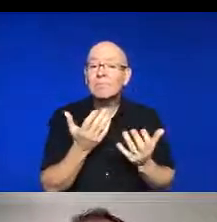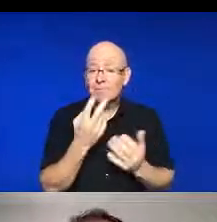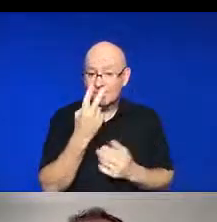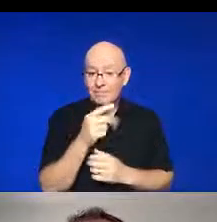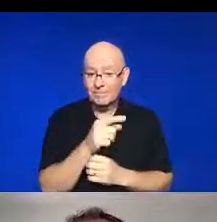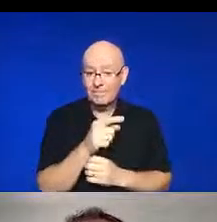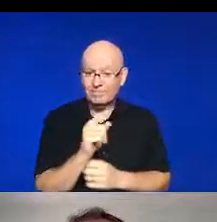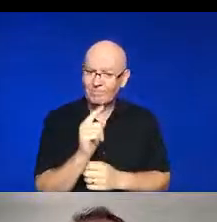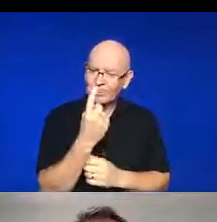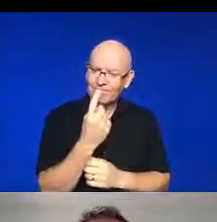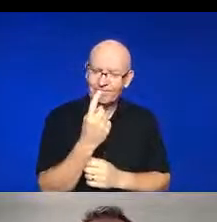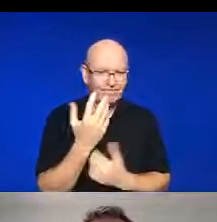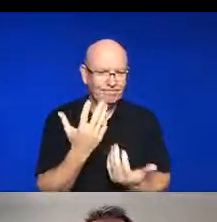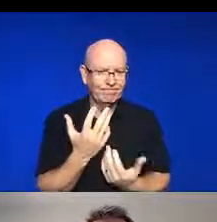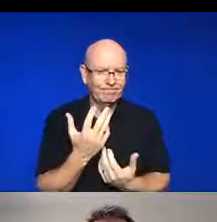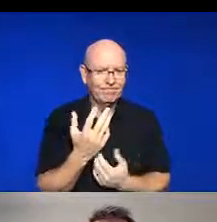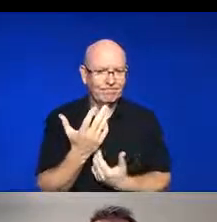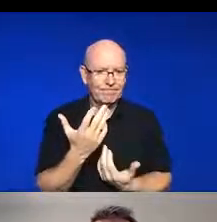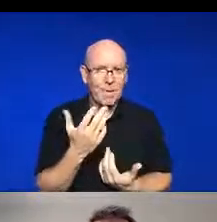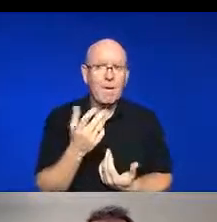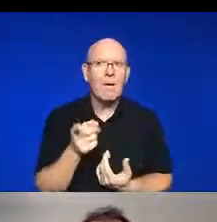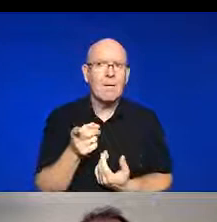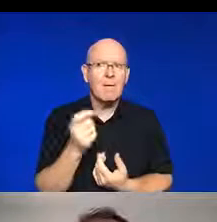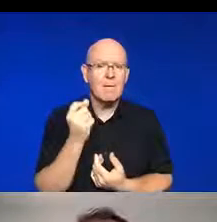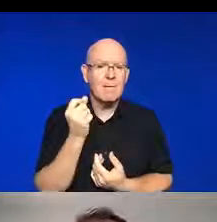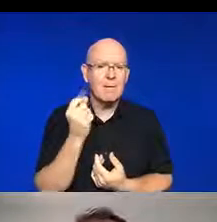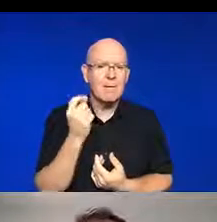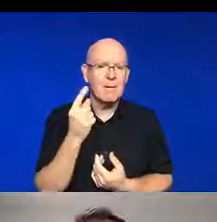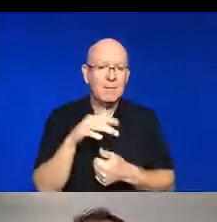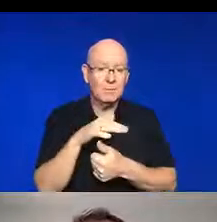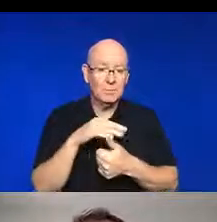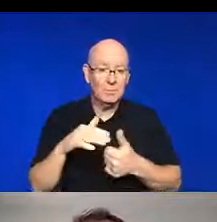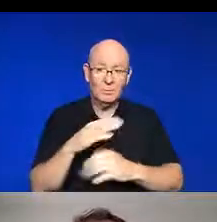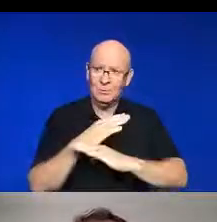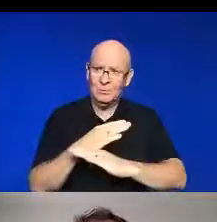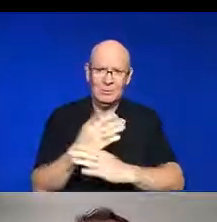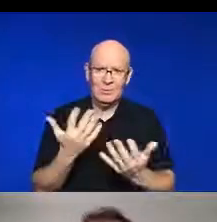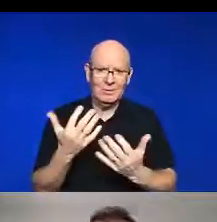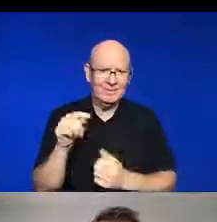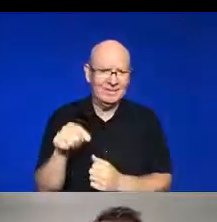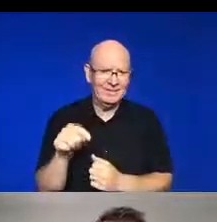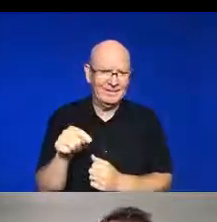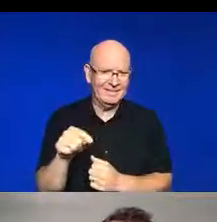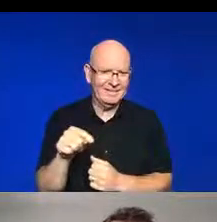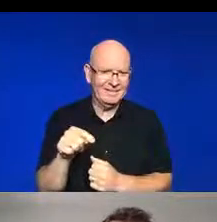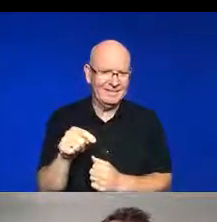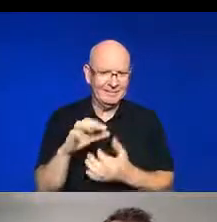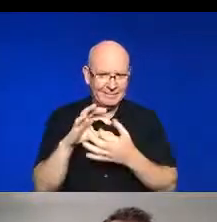supposed to do for persons with disabilities. And there are 4 major functions that we are expecting. Is